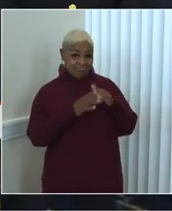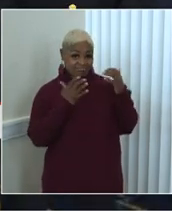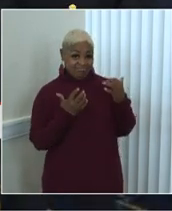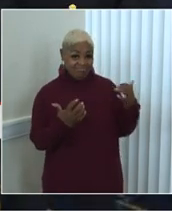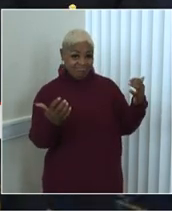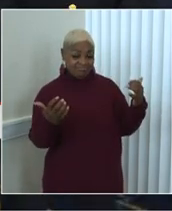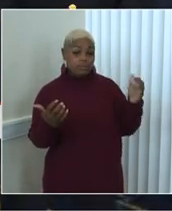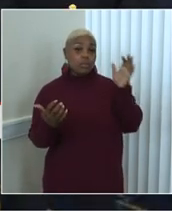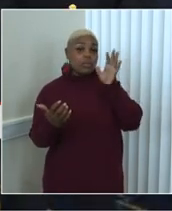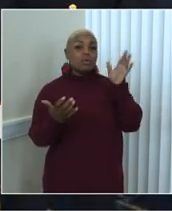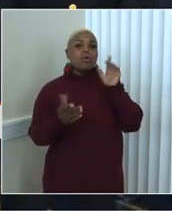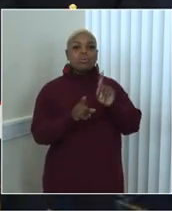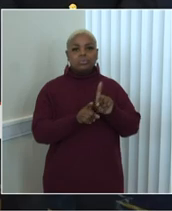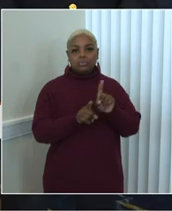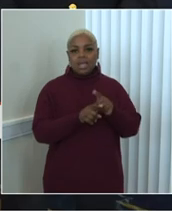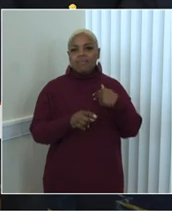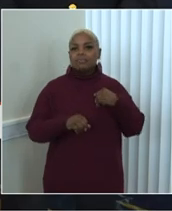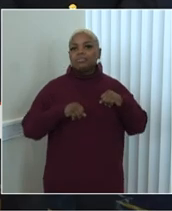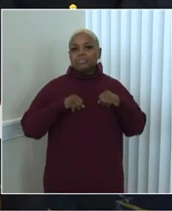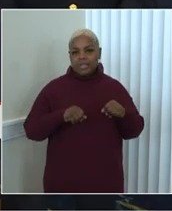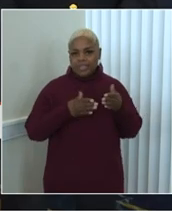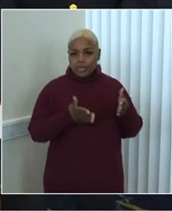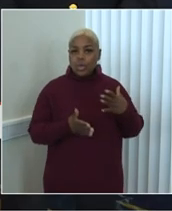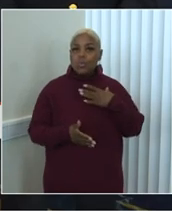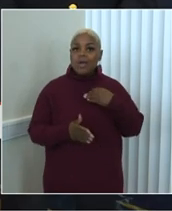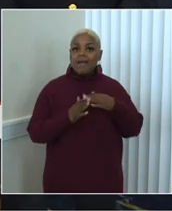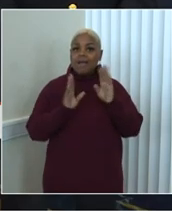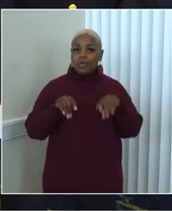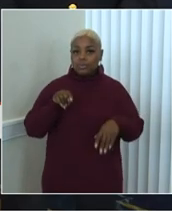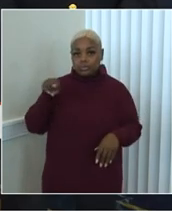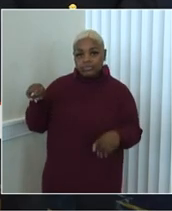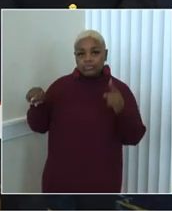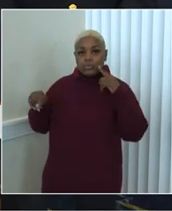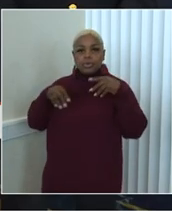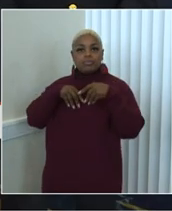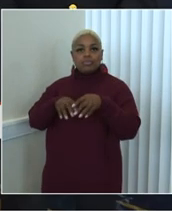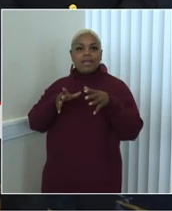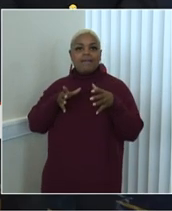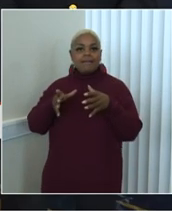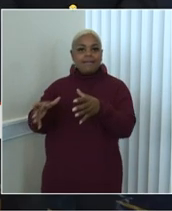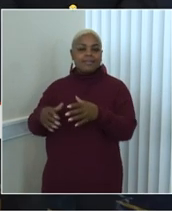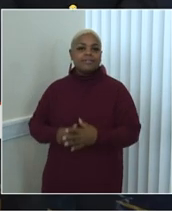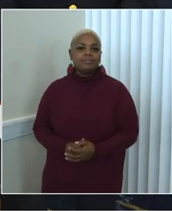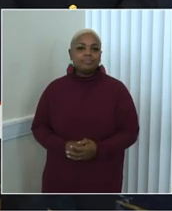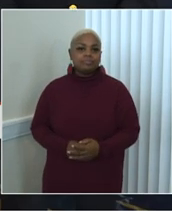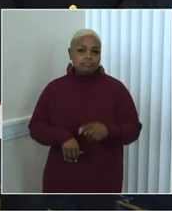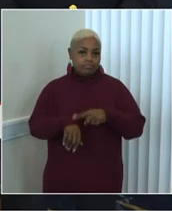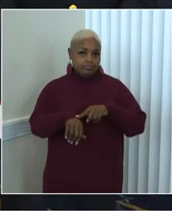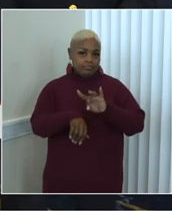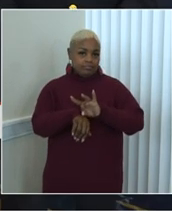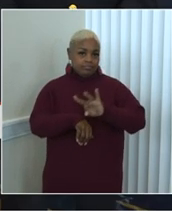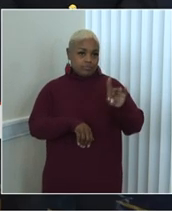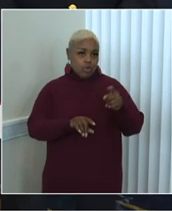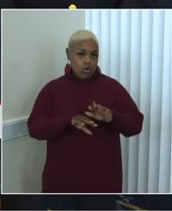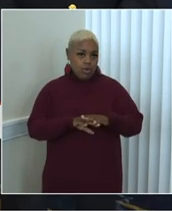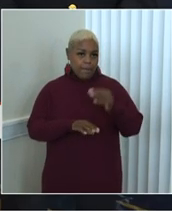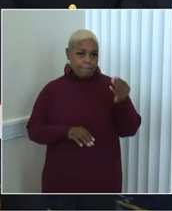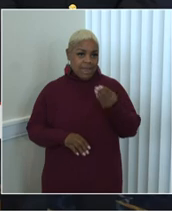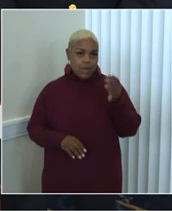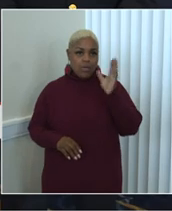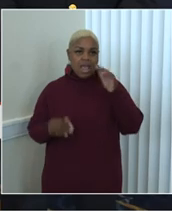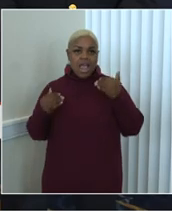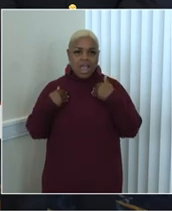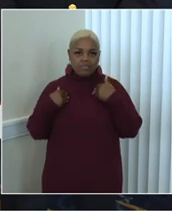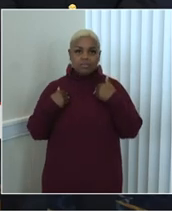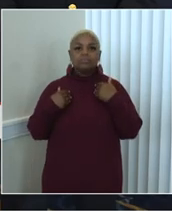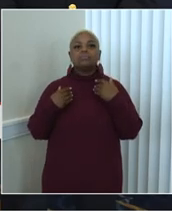House. An expanded perimeter will be established at approximately 8 a.m. on Monday. The inner portion of this expanded perimeter will be